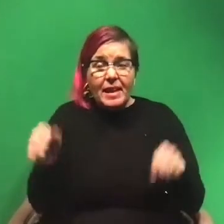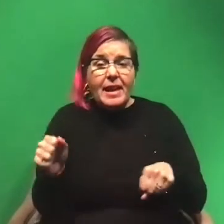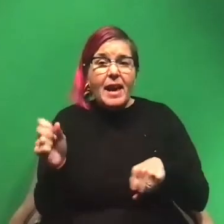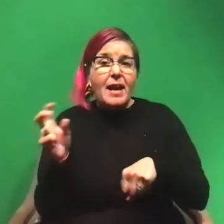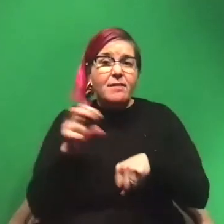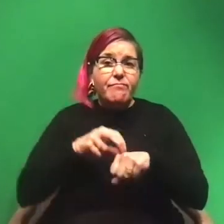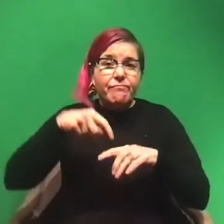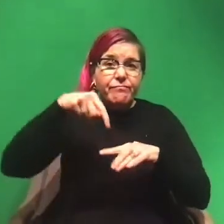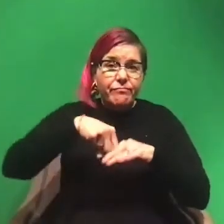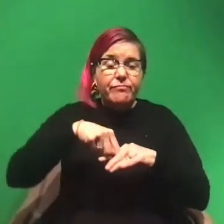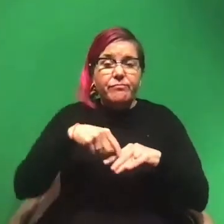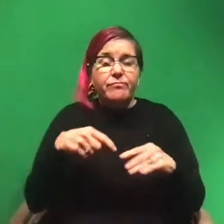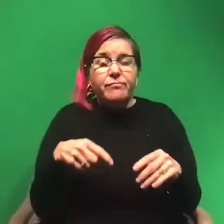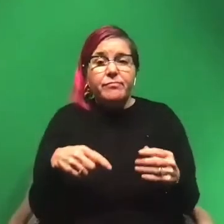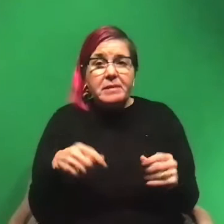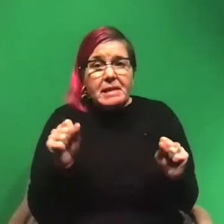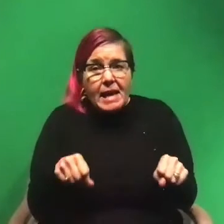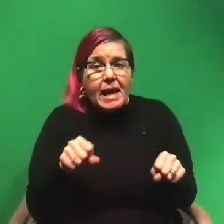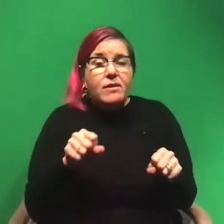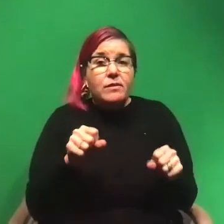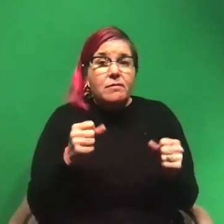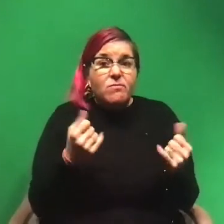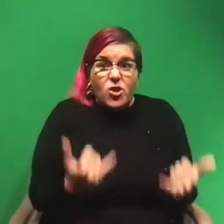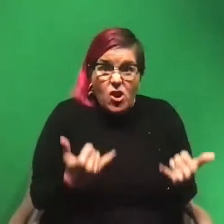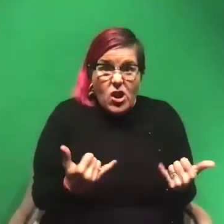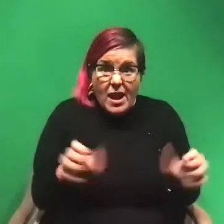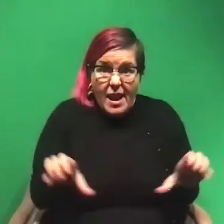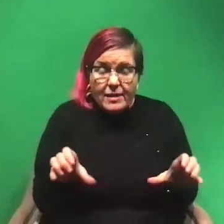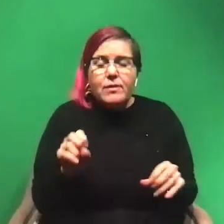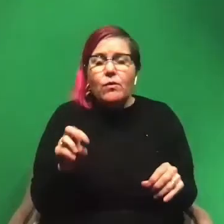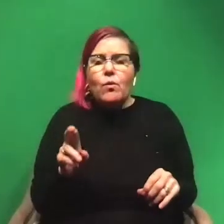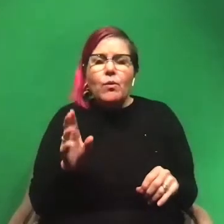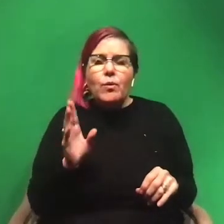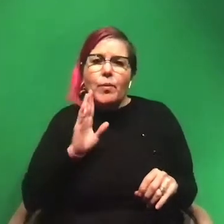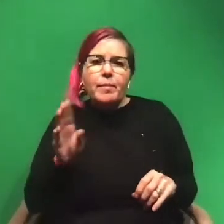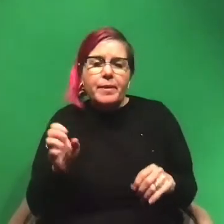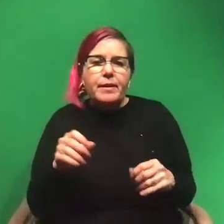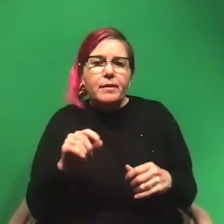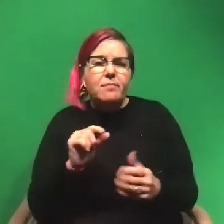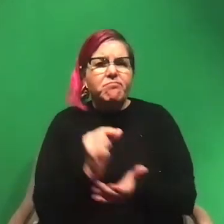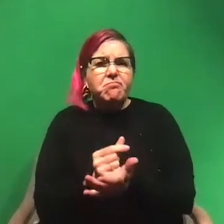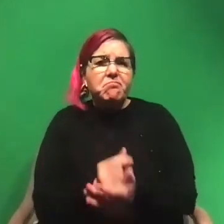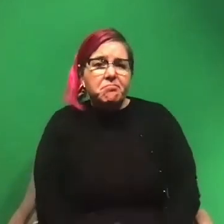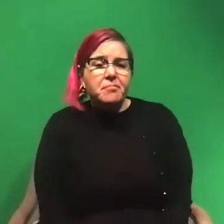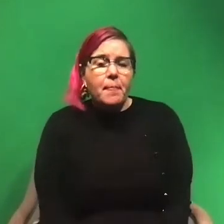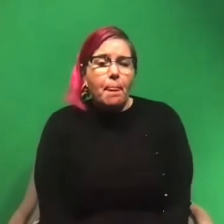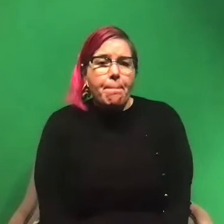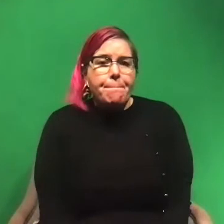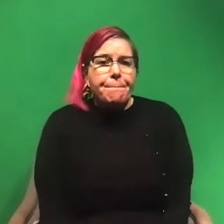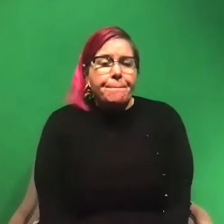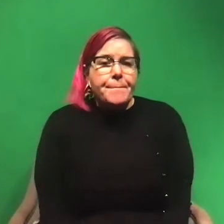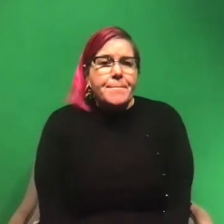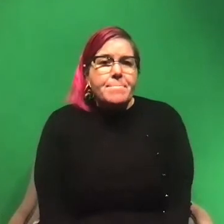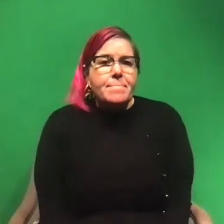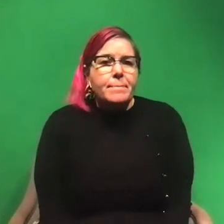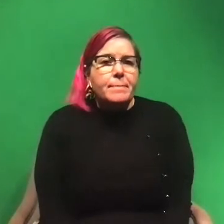was or is infected, whether it is an active infection or not. I guarantee that it is present.